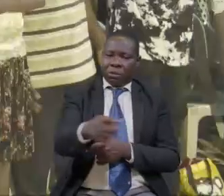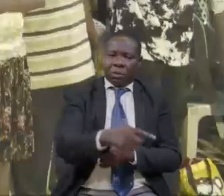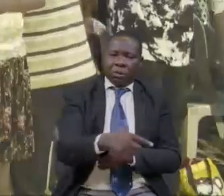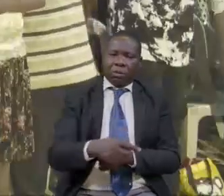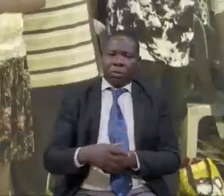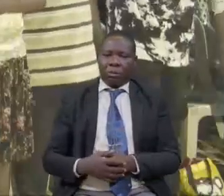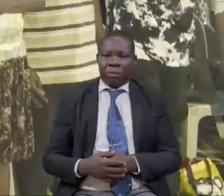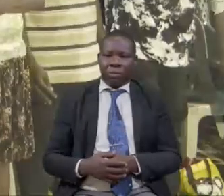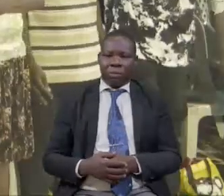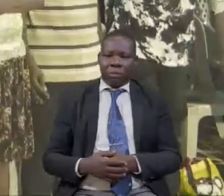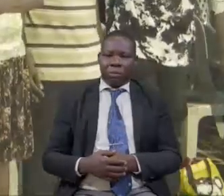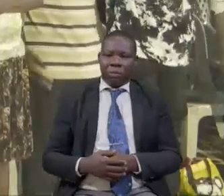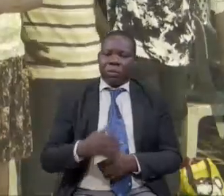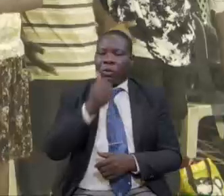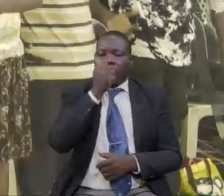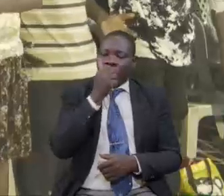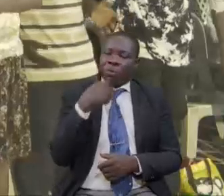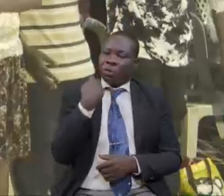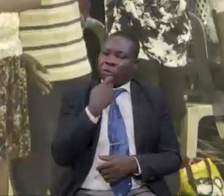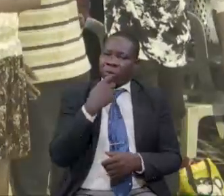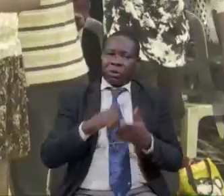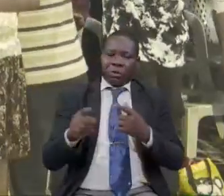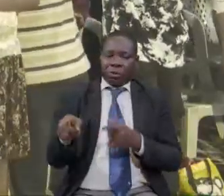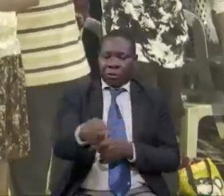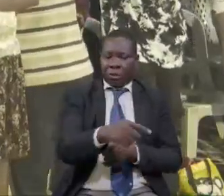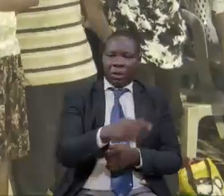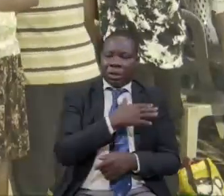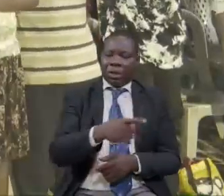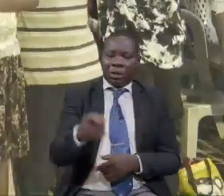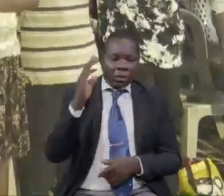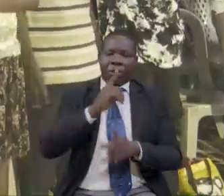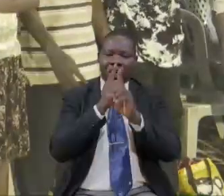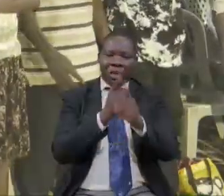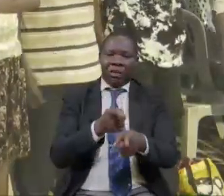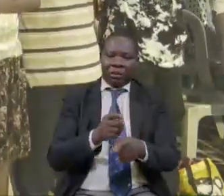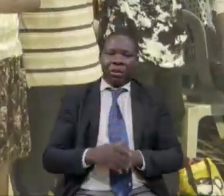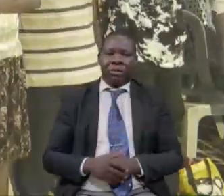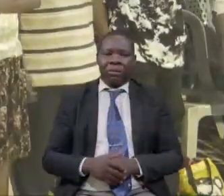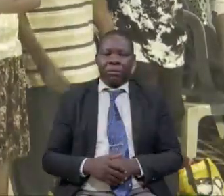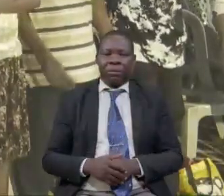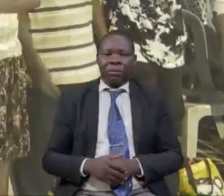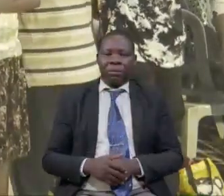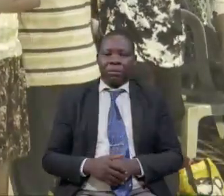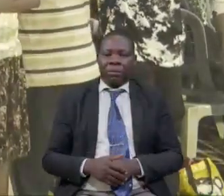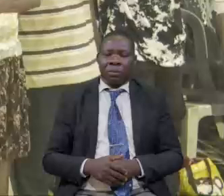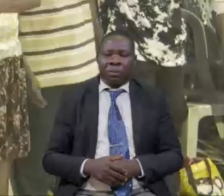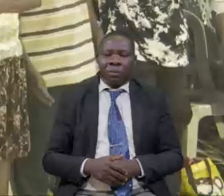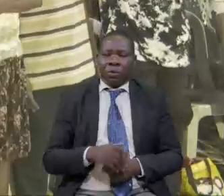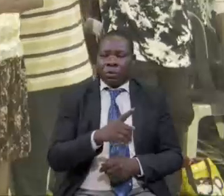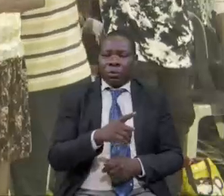Dumb, speak to them, and they will respond. You do what you couldn't